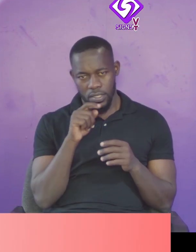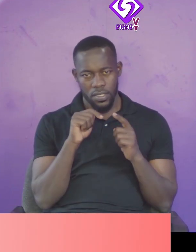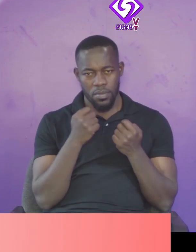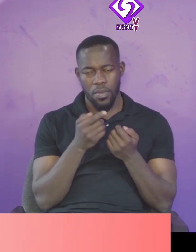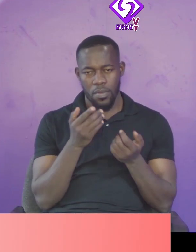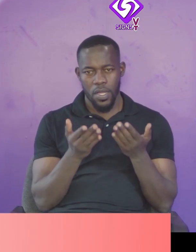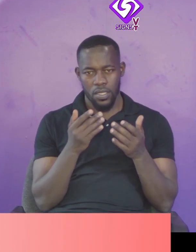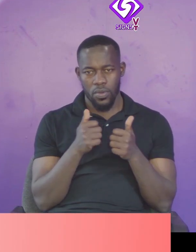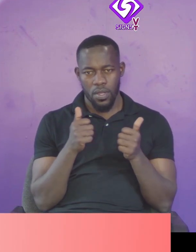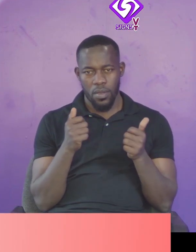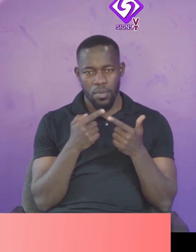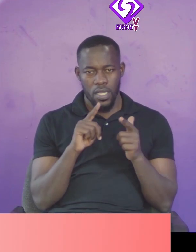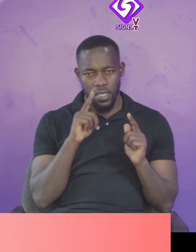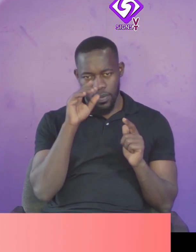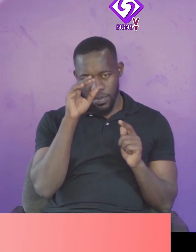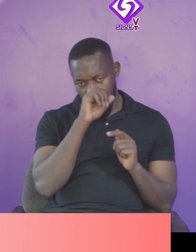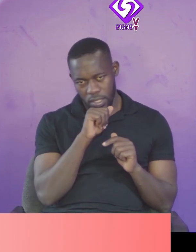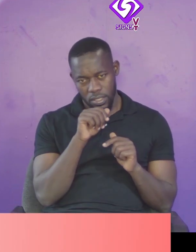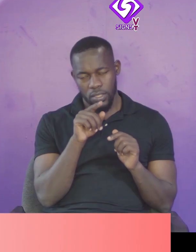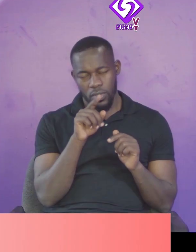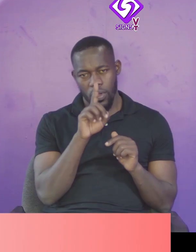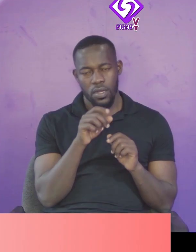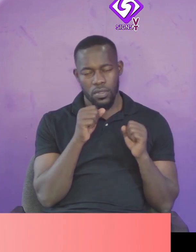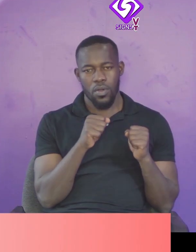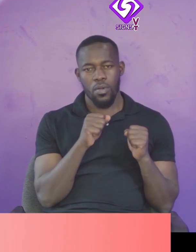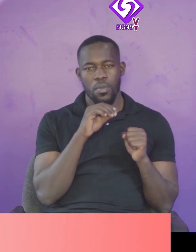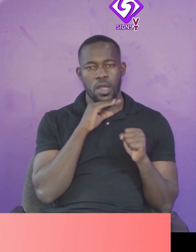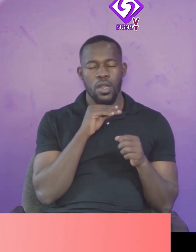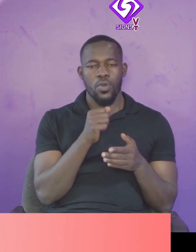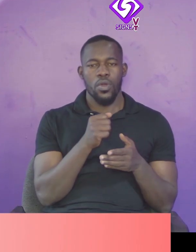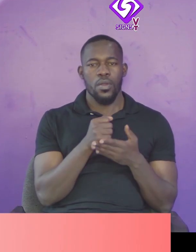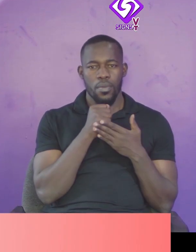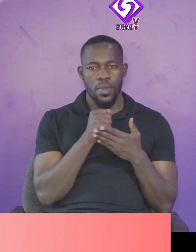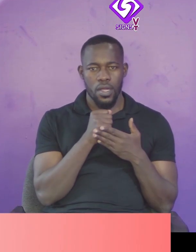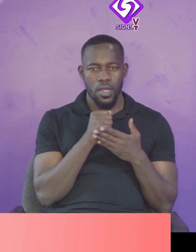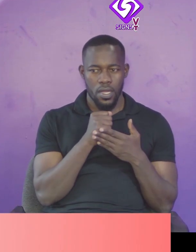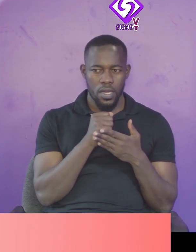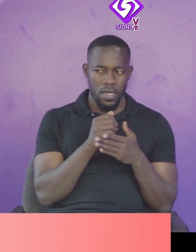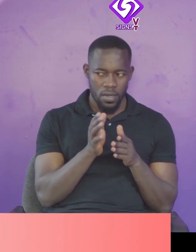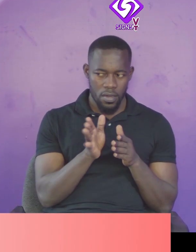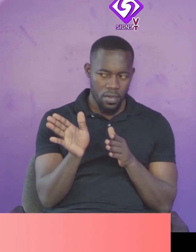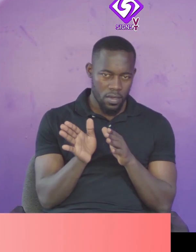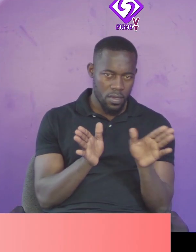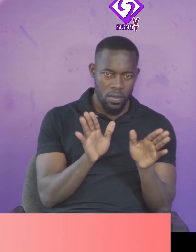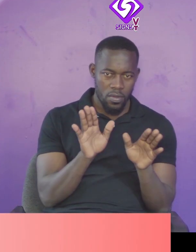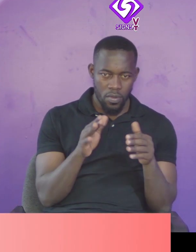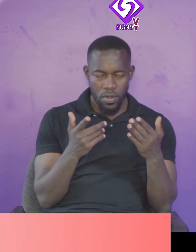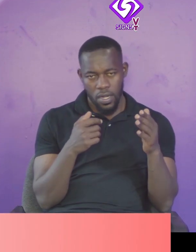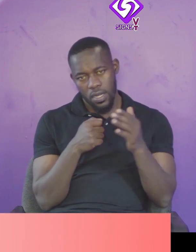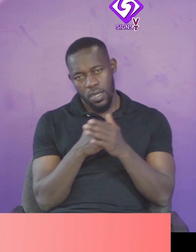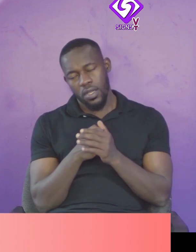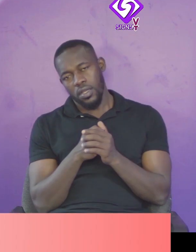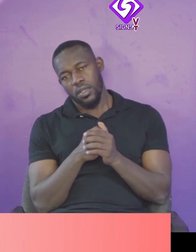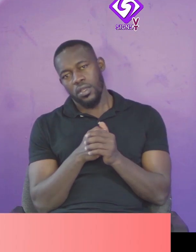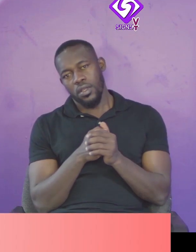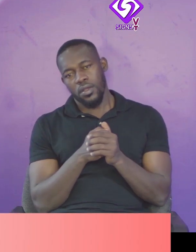someone lethal to help me, maybe in the cross balls and in the attack generally.